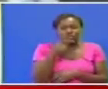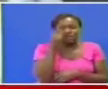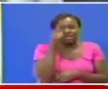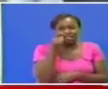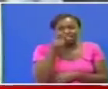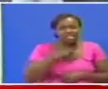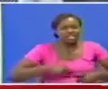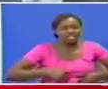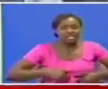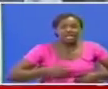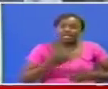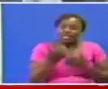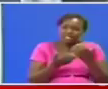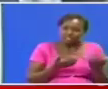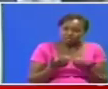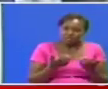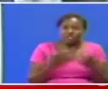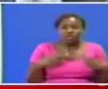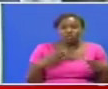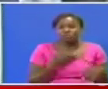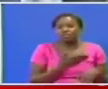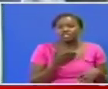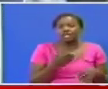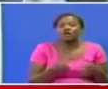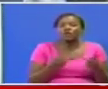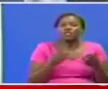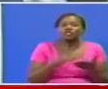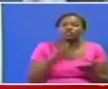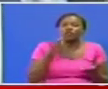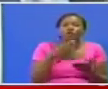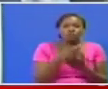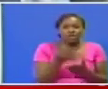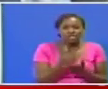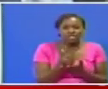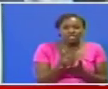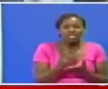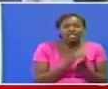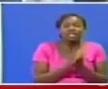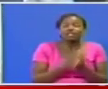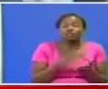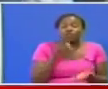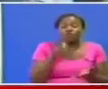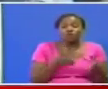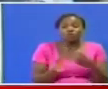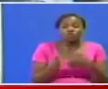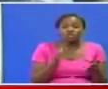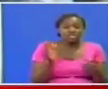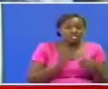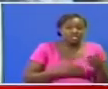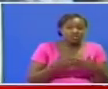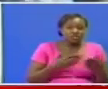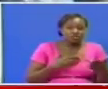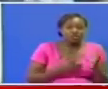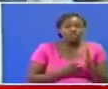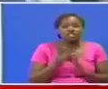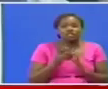young entrepreneurs and business people, we will give you more incentives and more opportunity than ever before to